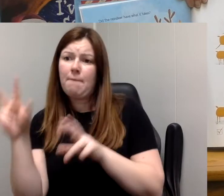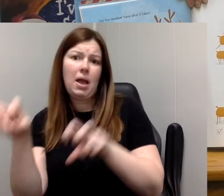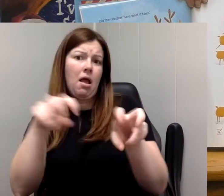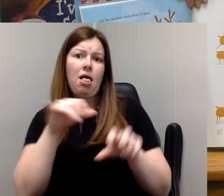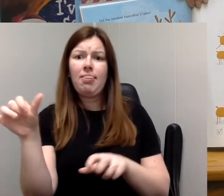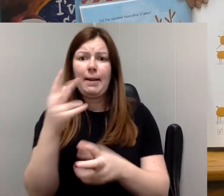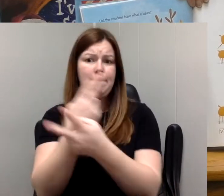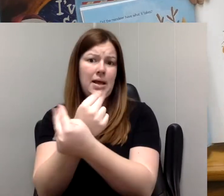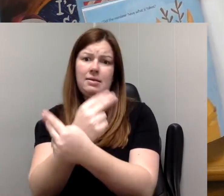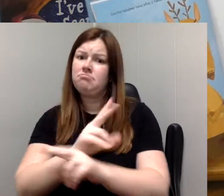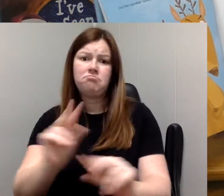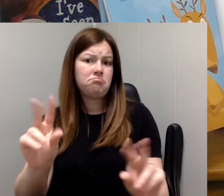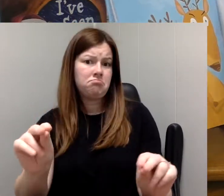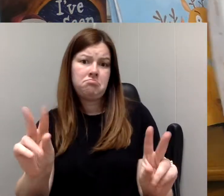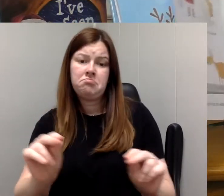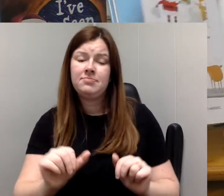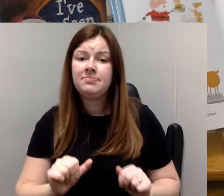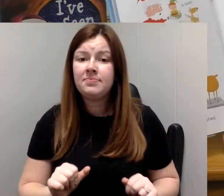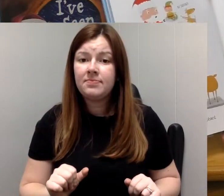bunnies.